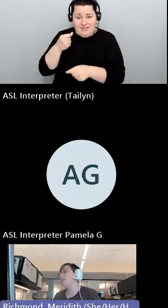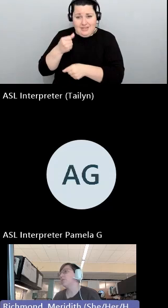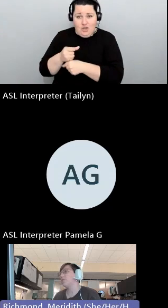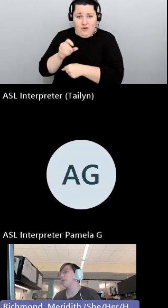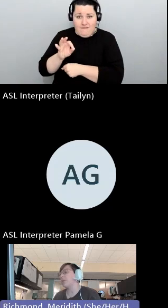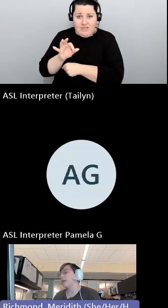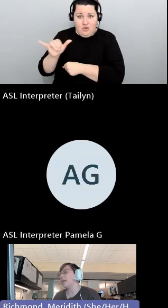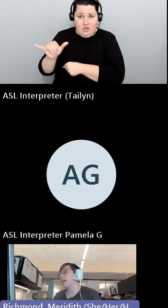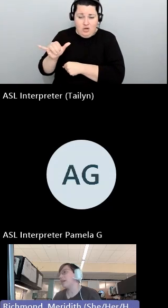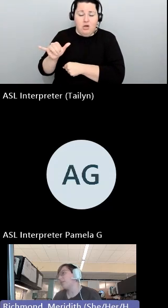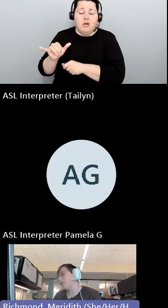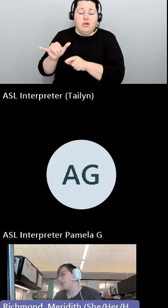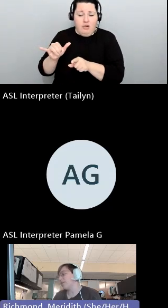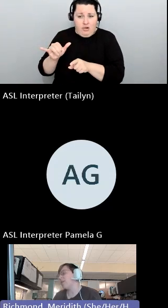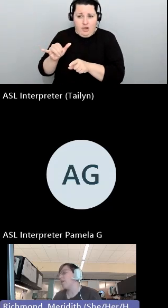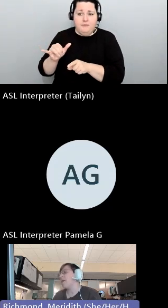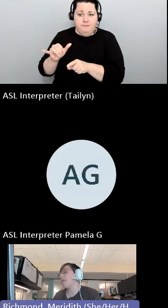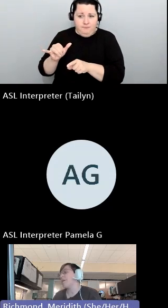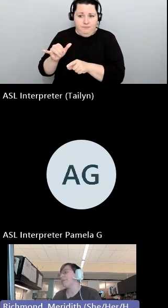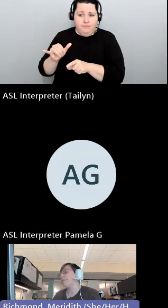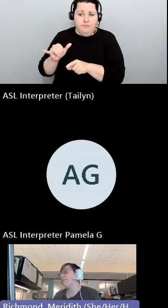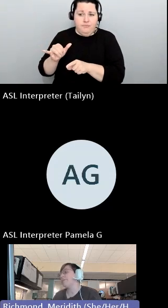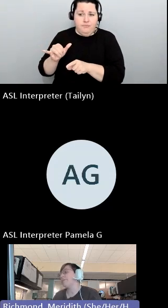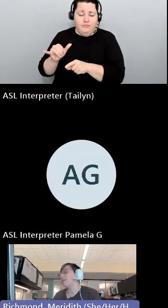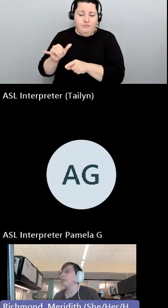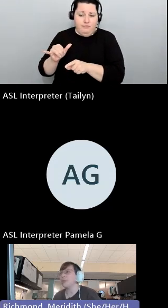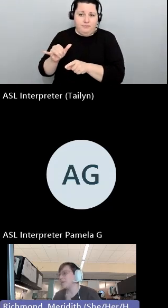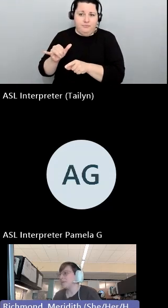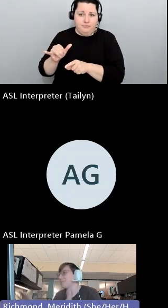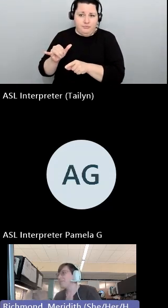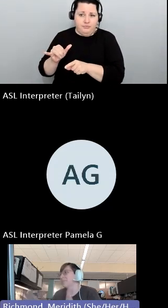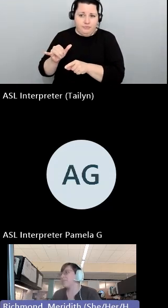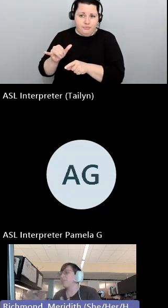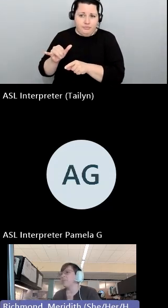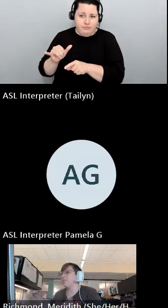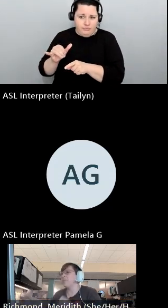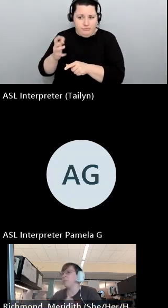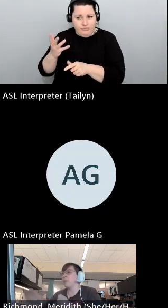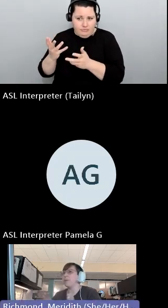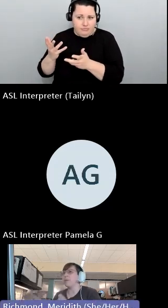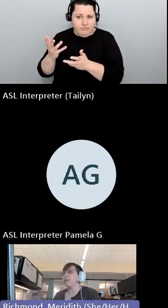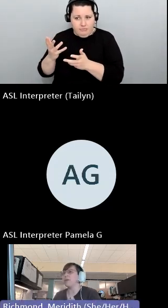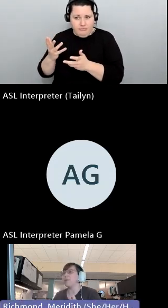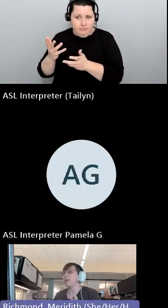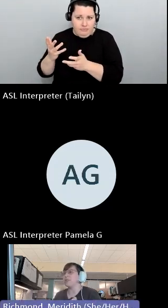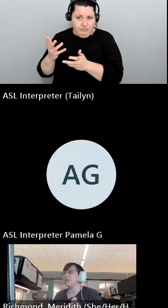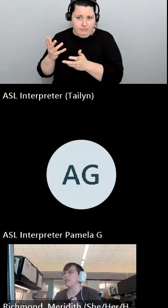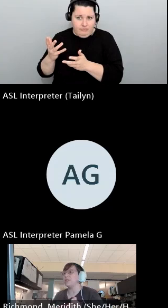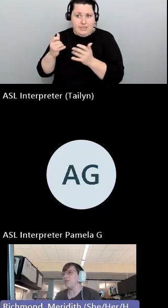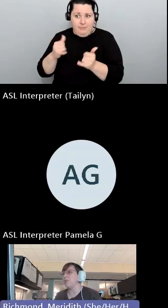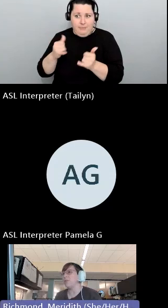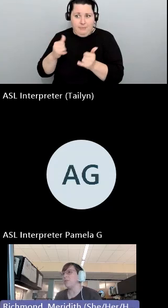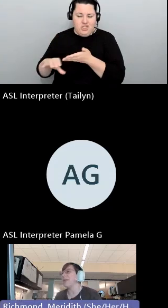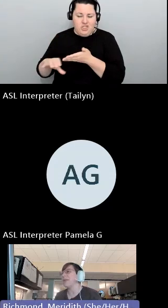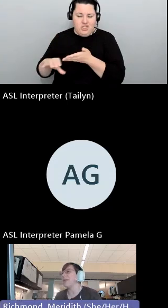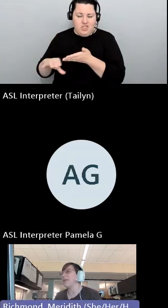year due to when they're getting hired on, they might want to play with their pay